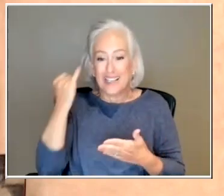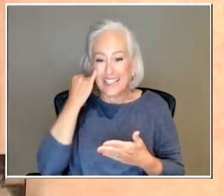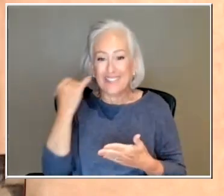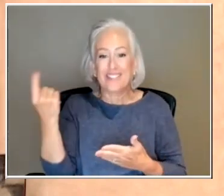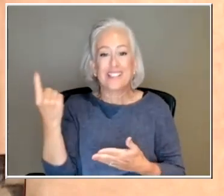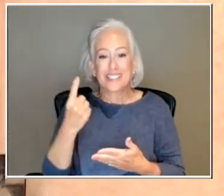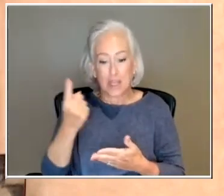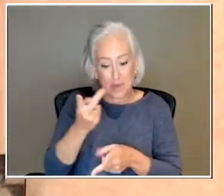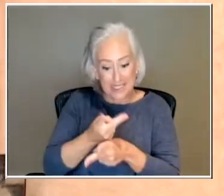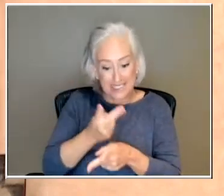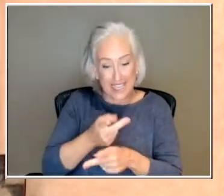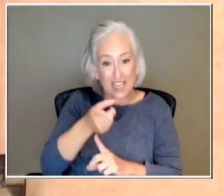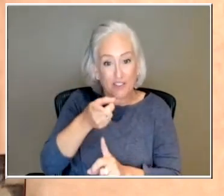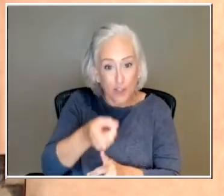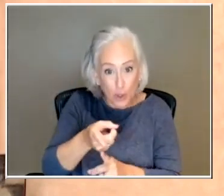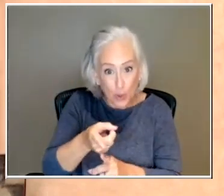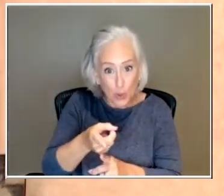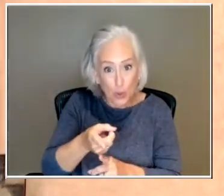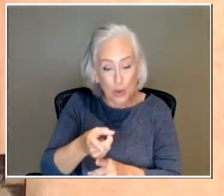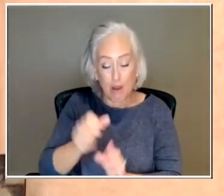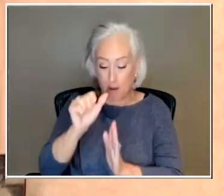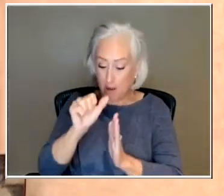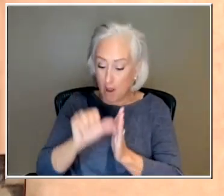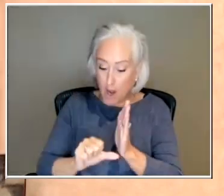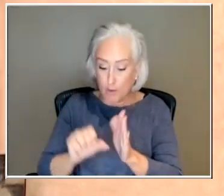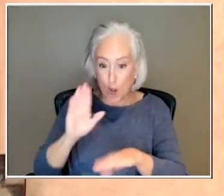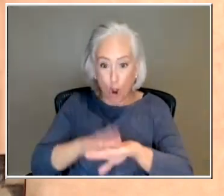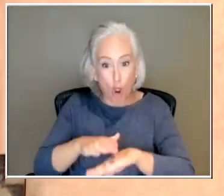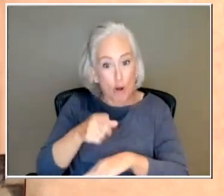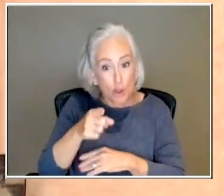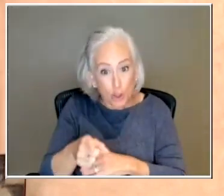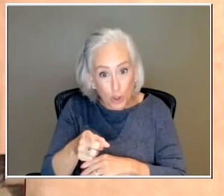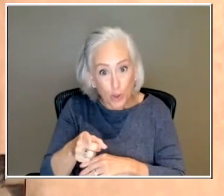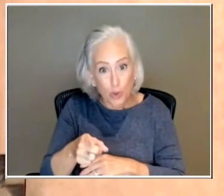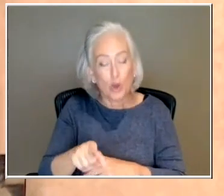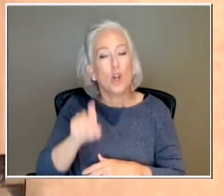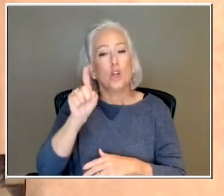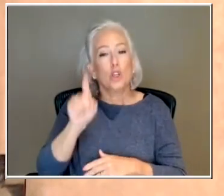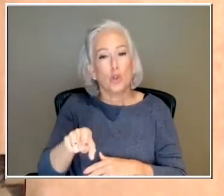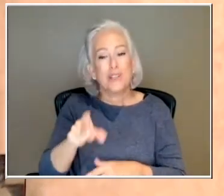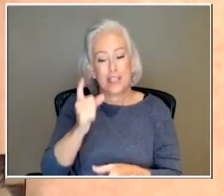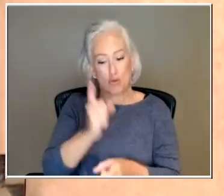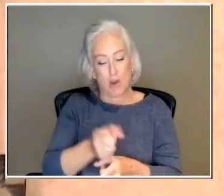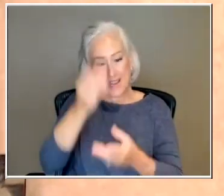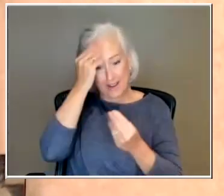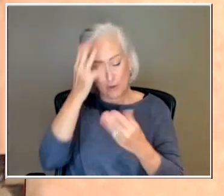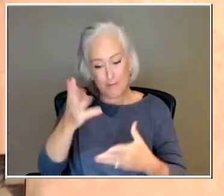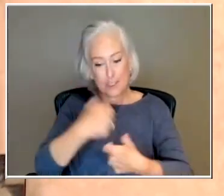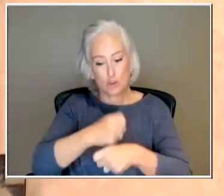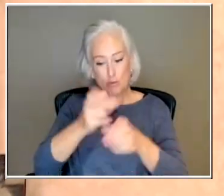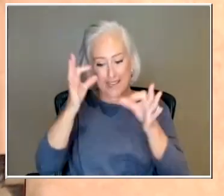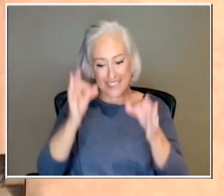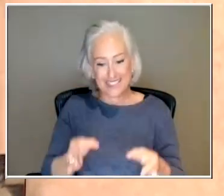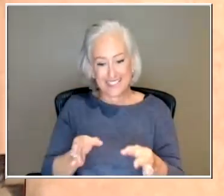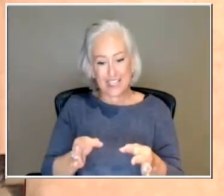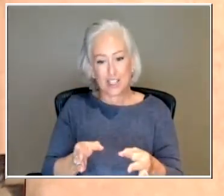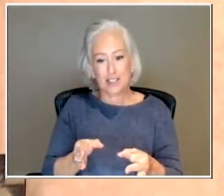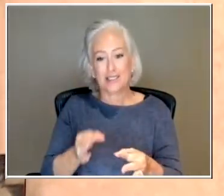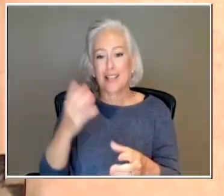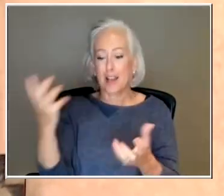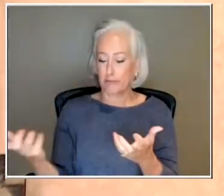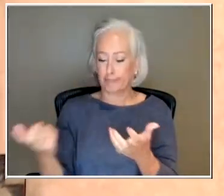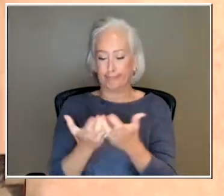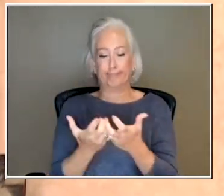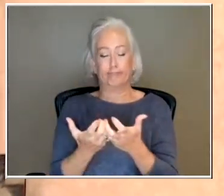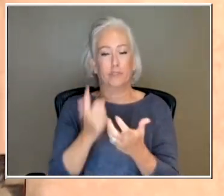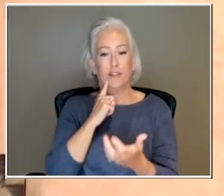taking care of you, it's your body. You need the right information to be able to make the decisions that you are comfortable with individually.